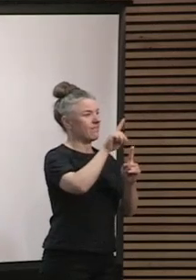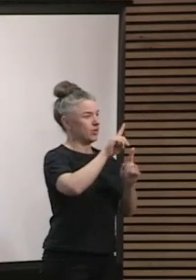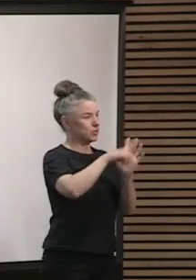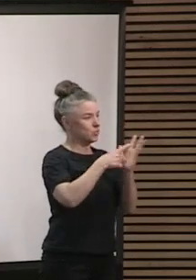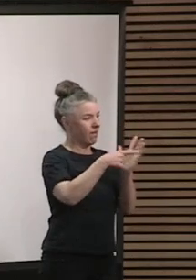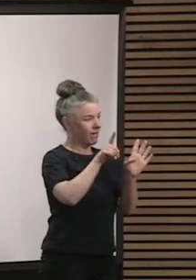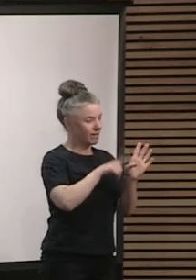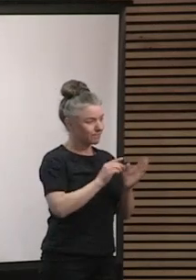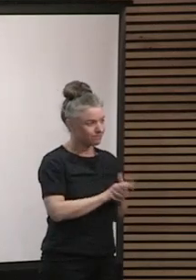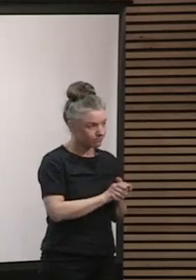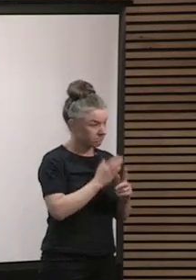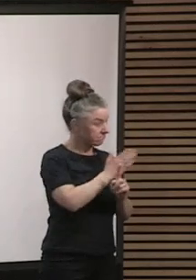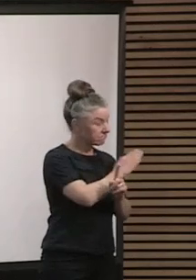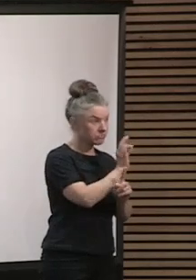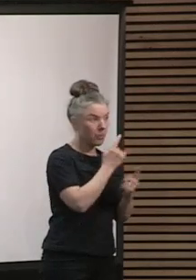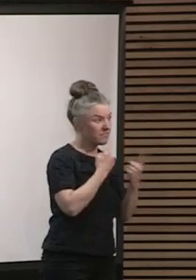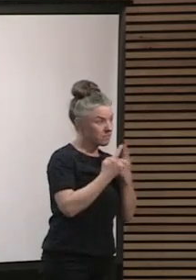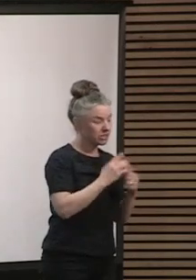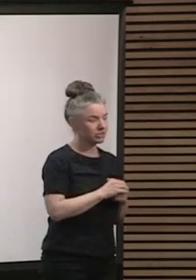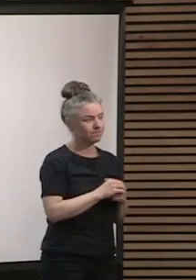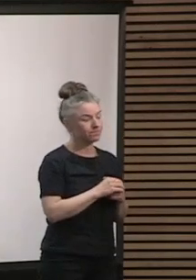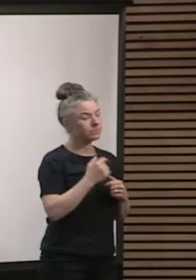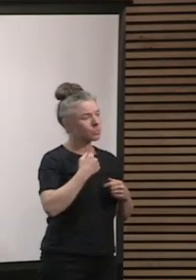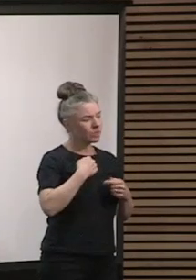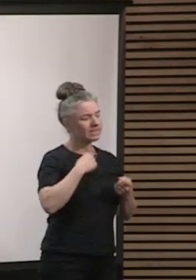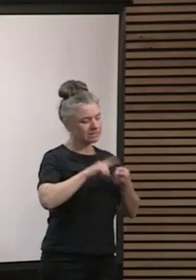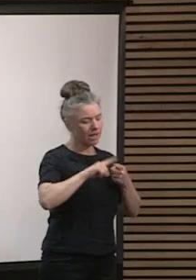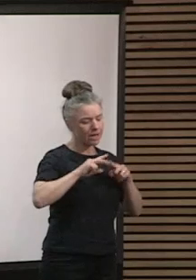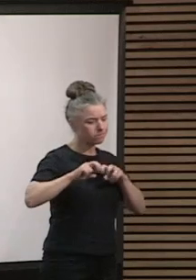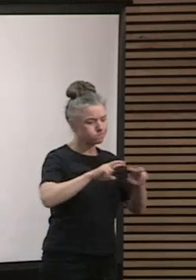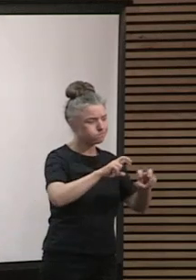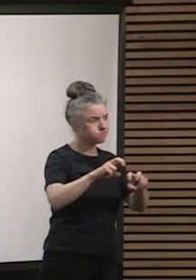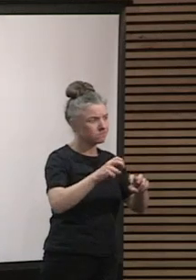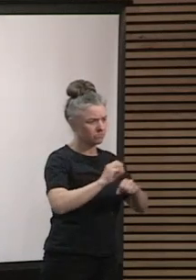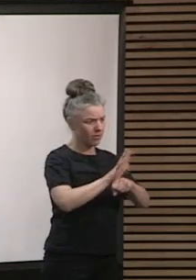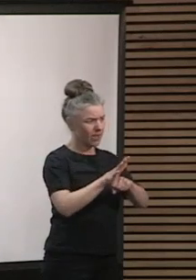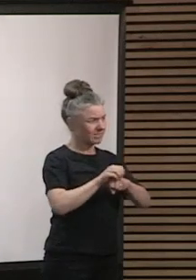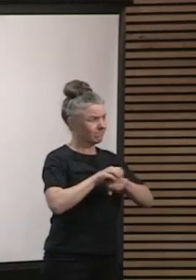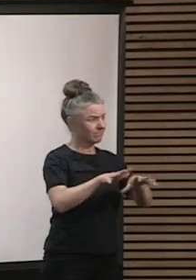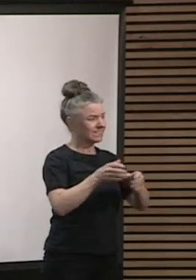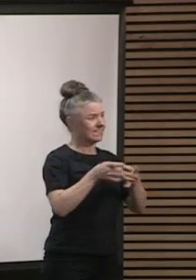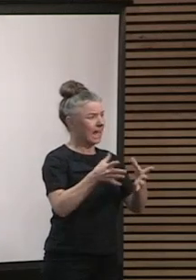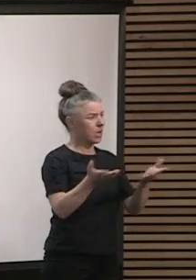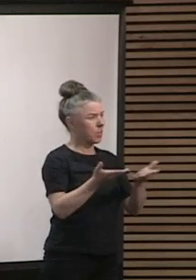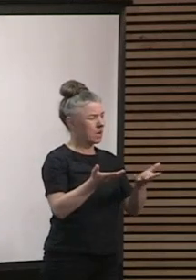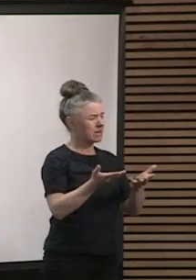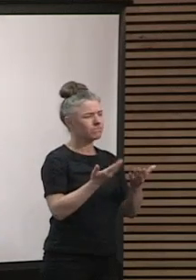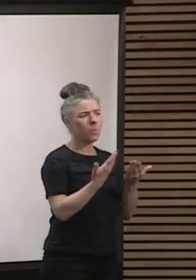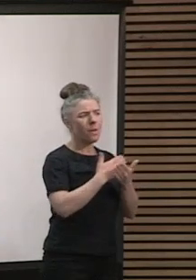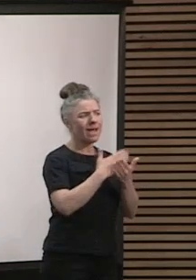ongoing investigation to identify where the virus originated from, there is still no